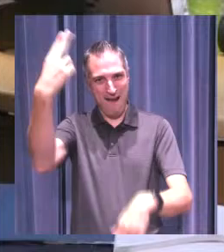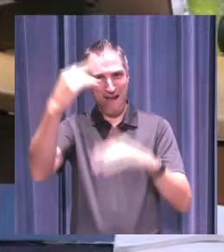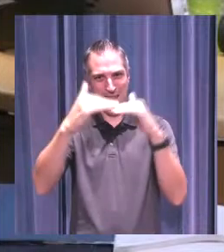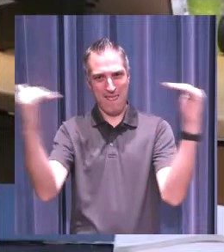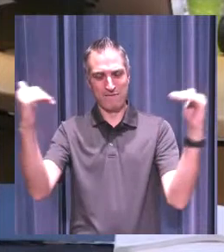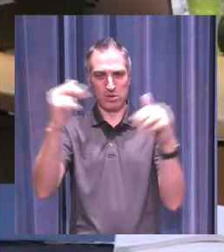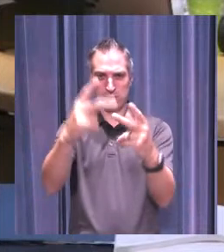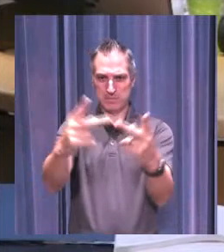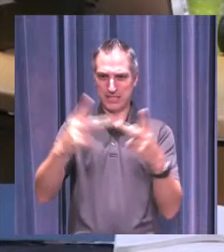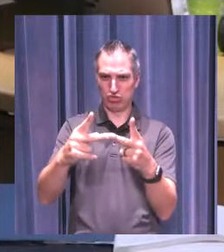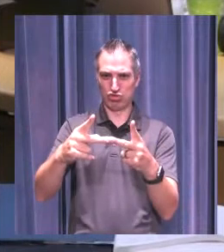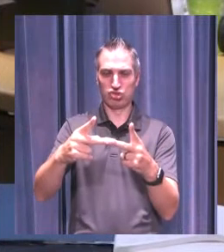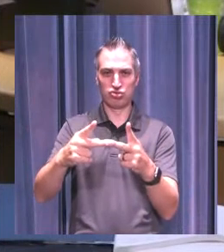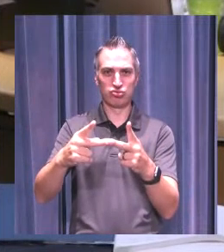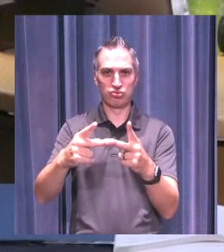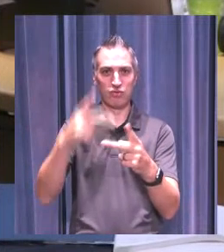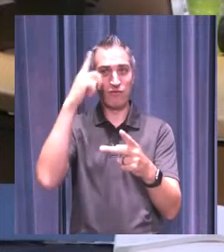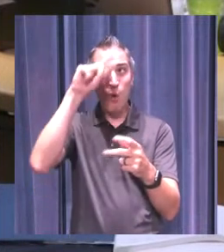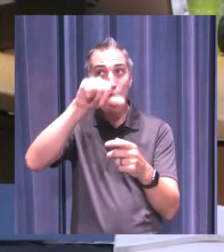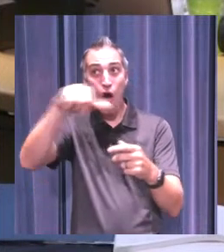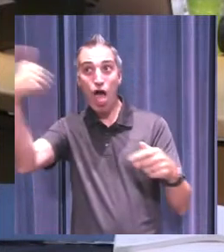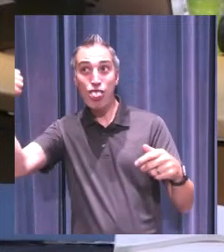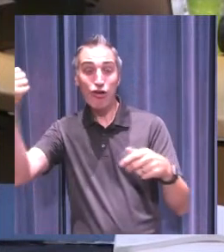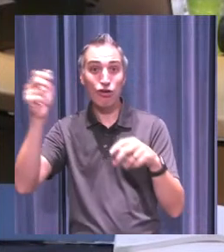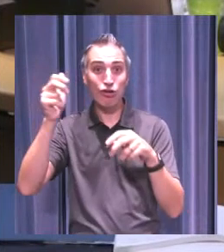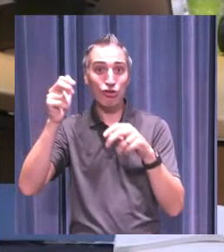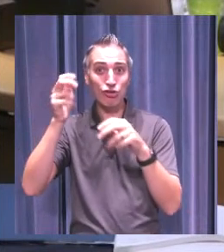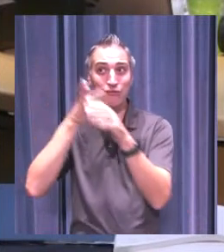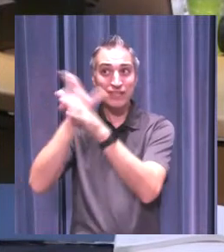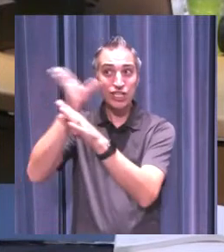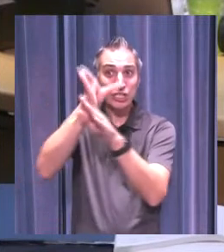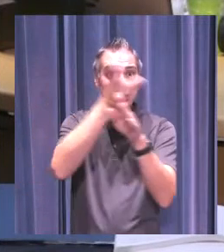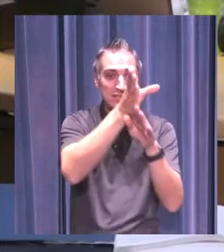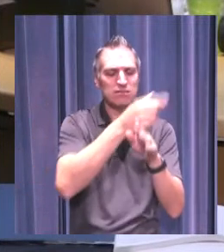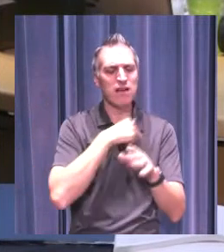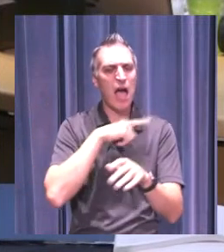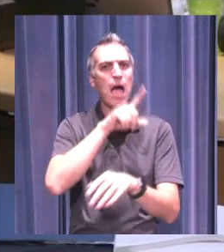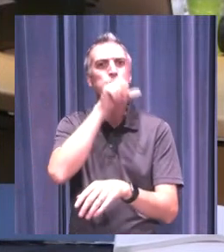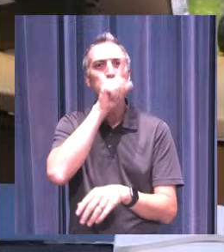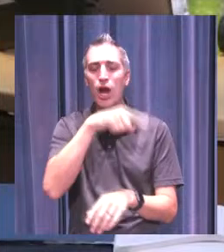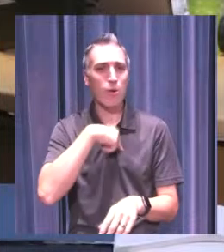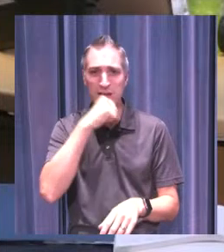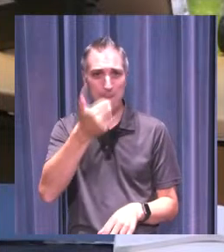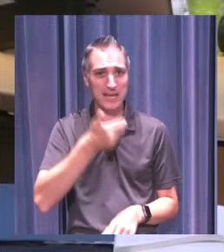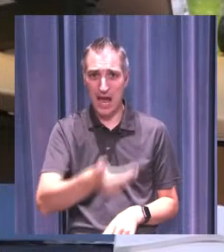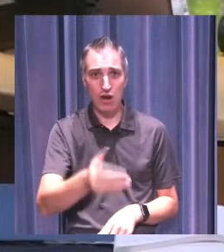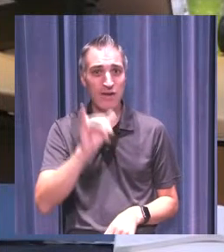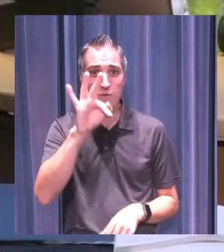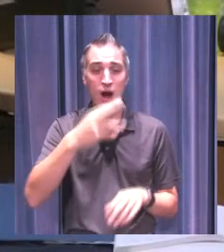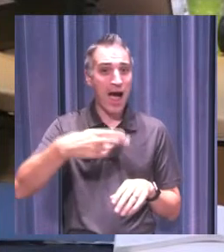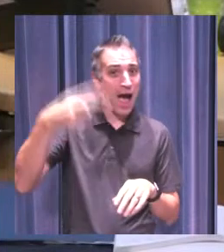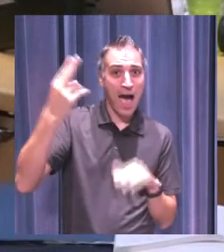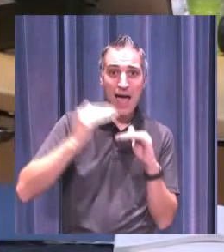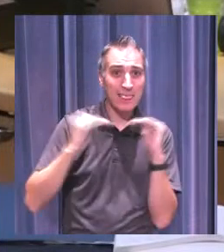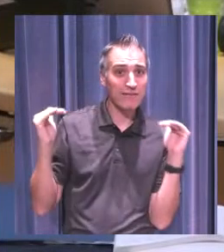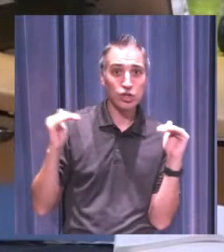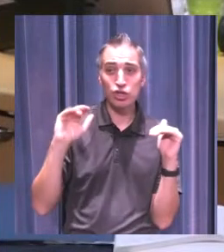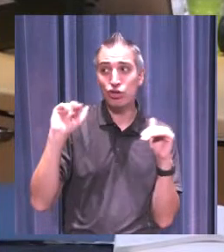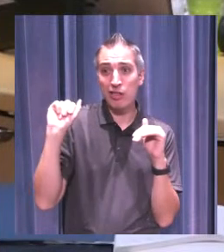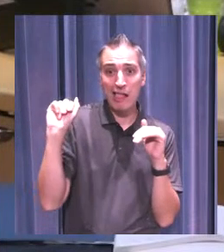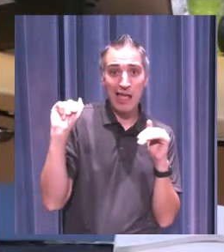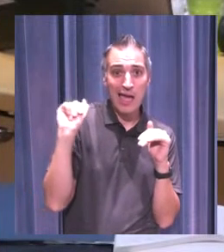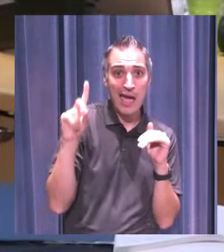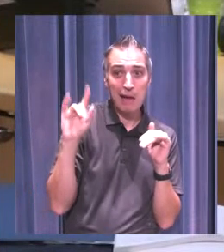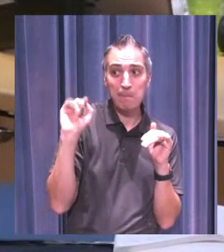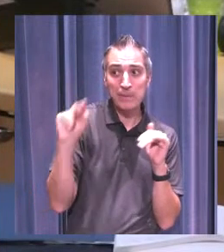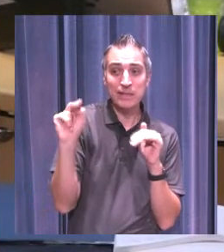position in other fields. I am quite certain I would not be hired if I applied for a high-level